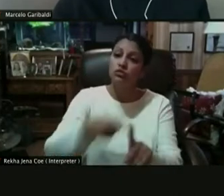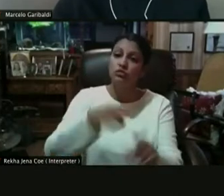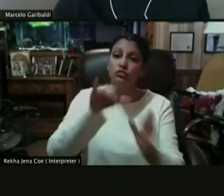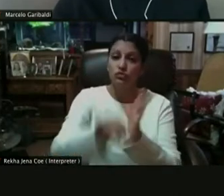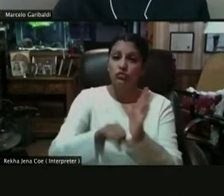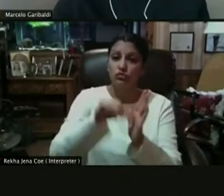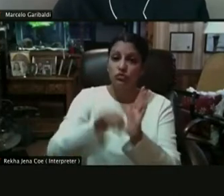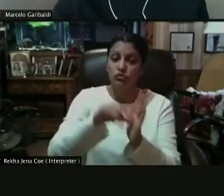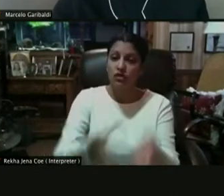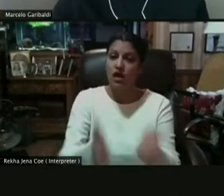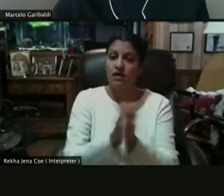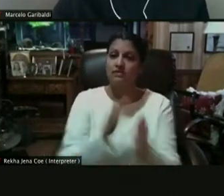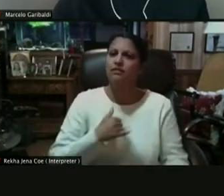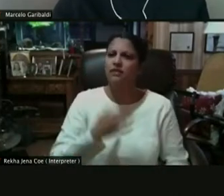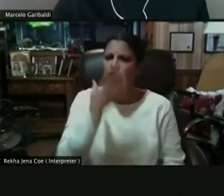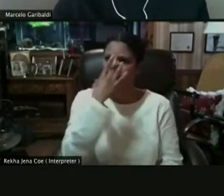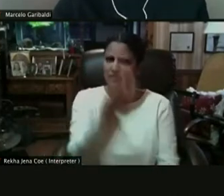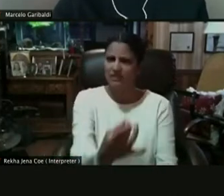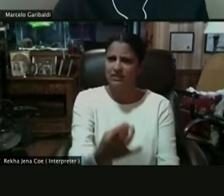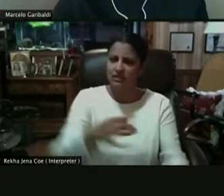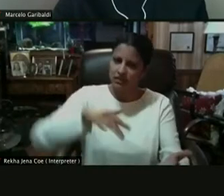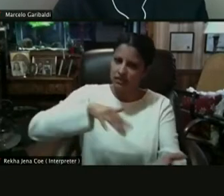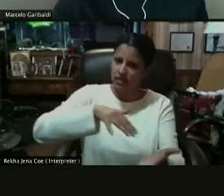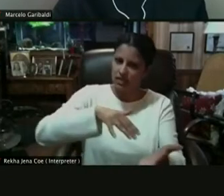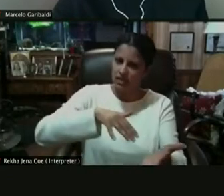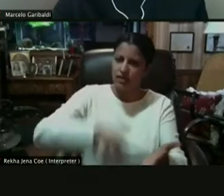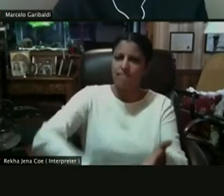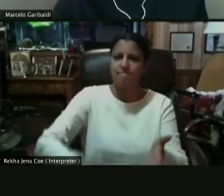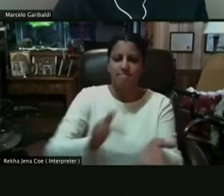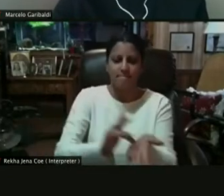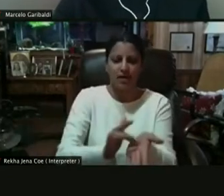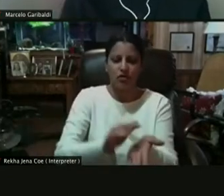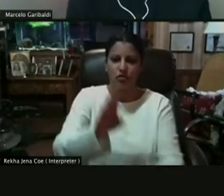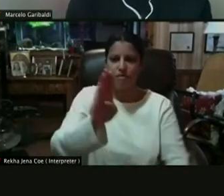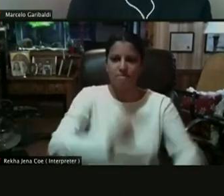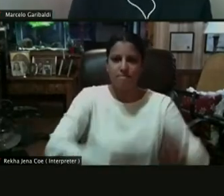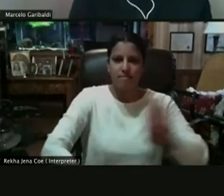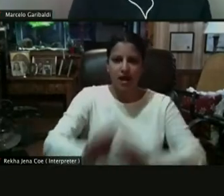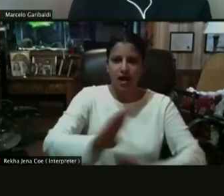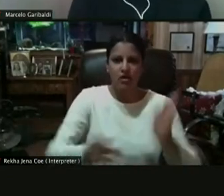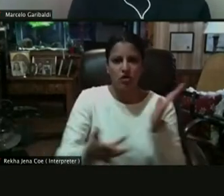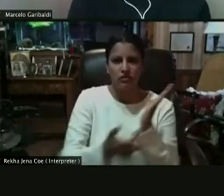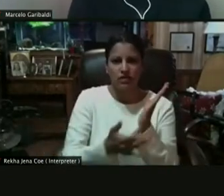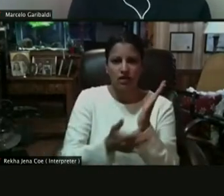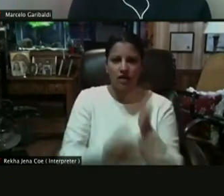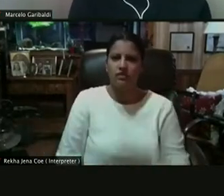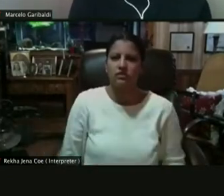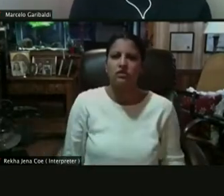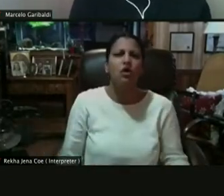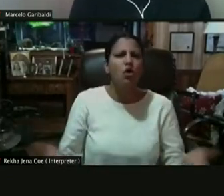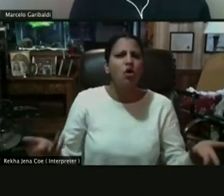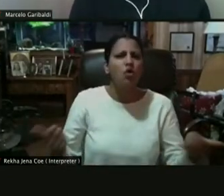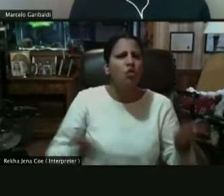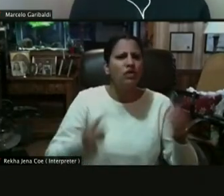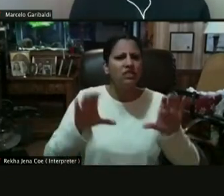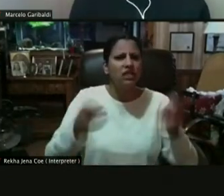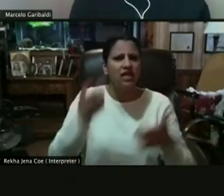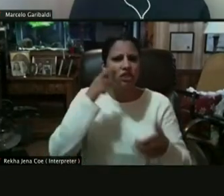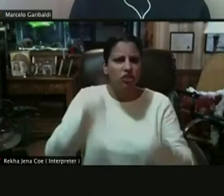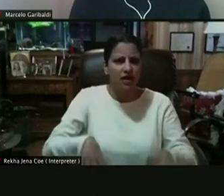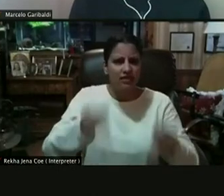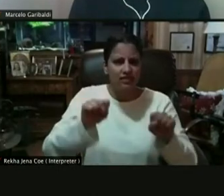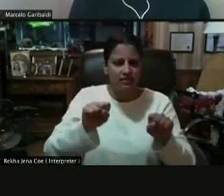I'm interested in studying medical biotechnology. What subjects should I study in high school to help me achieve my